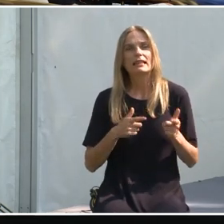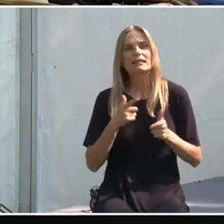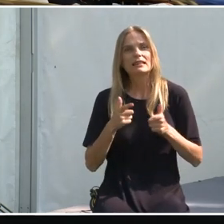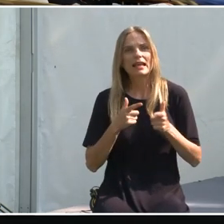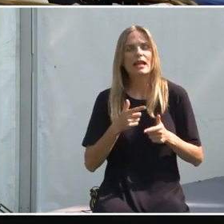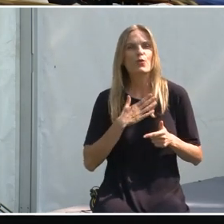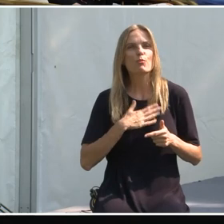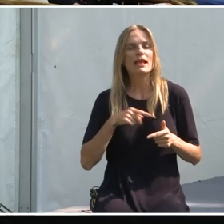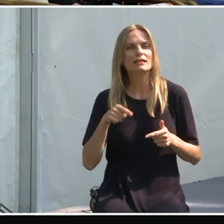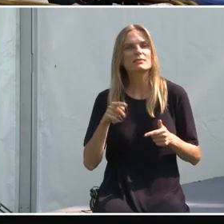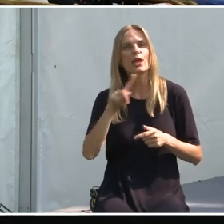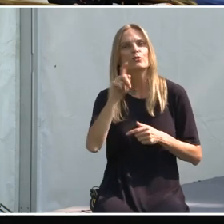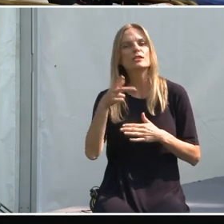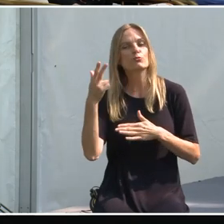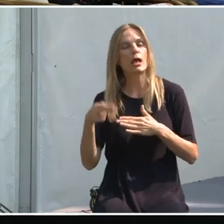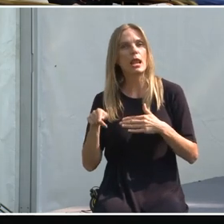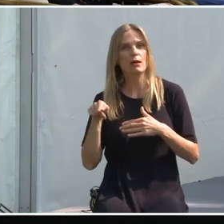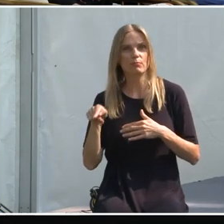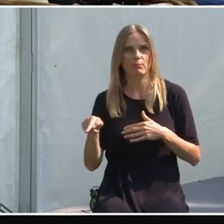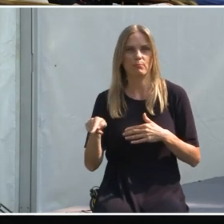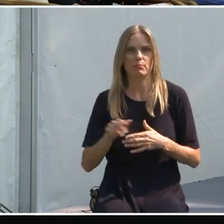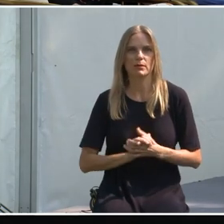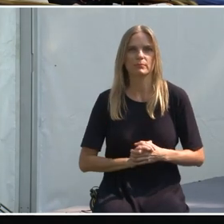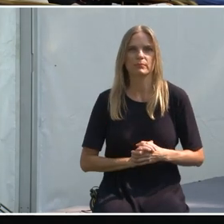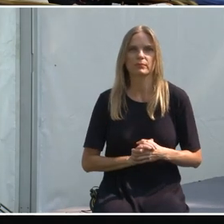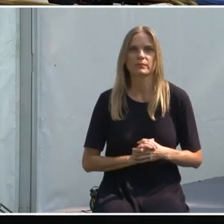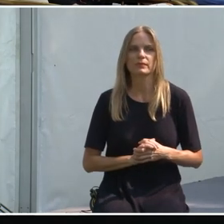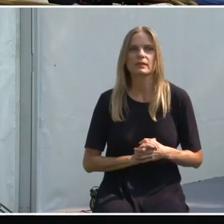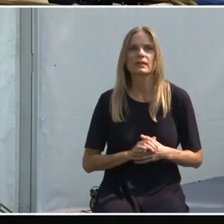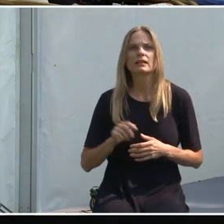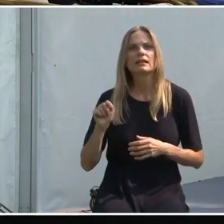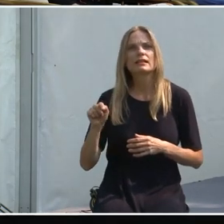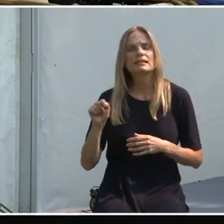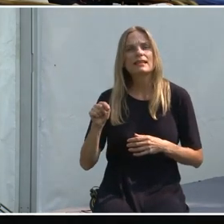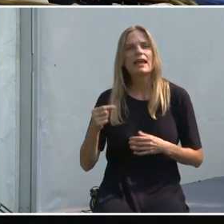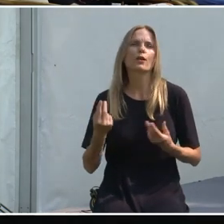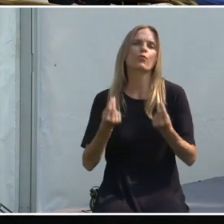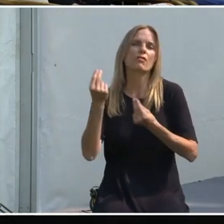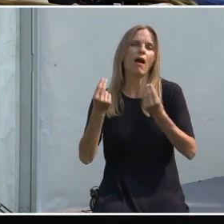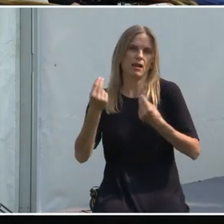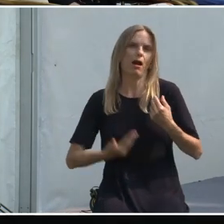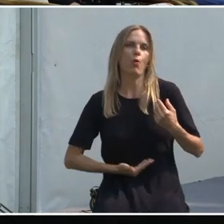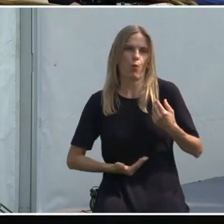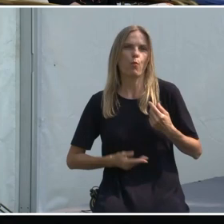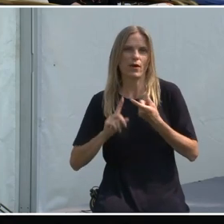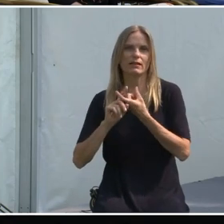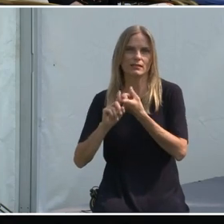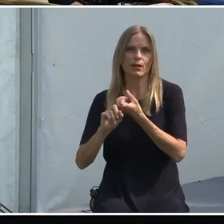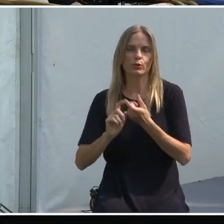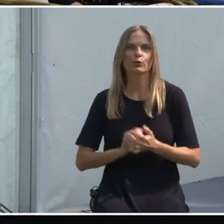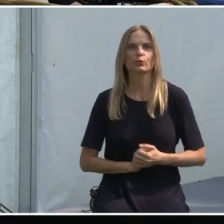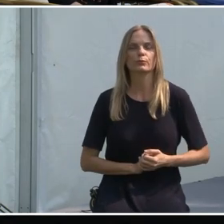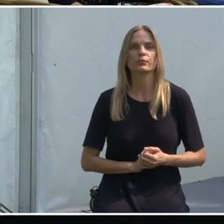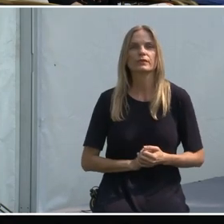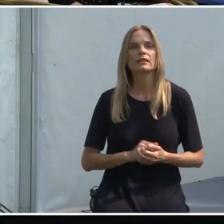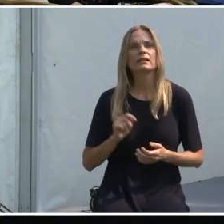that question where you start from basically from that comedy side. I mean, yeah. I mean, here have a go at it.